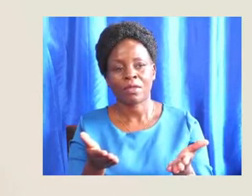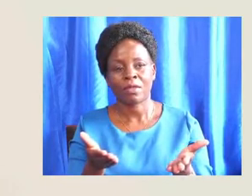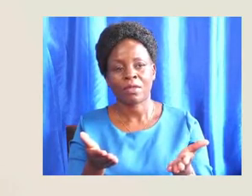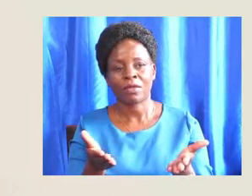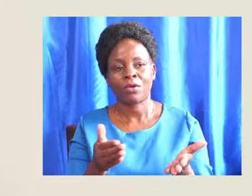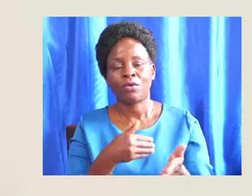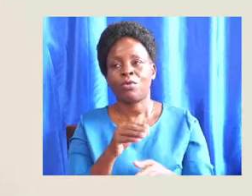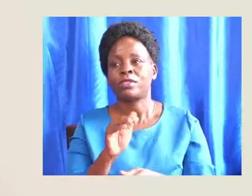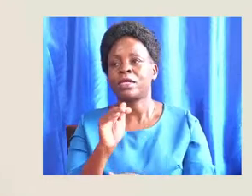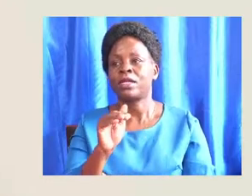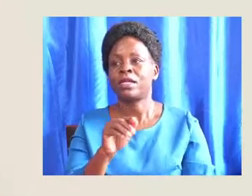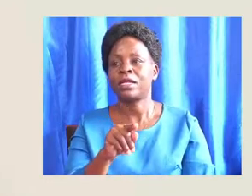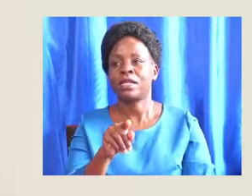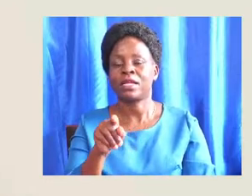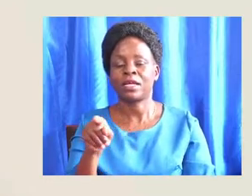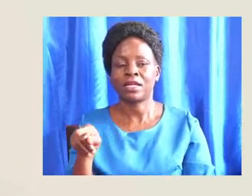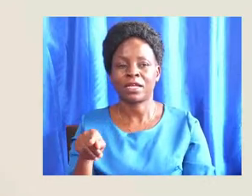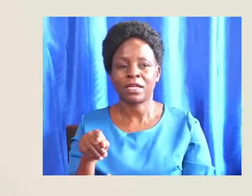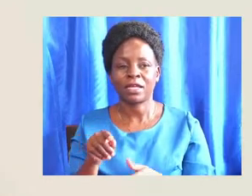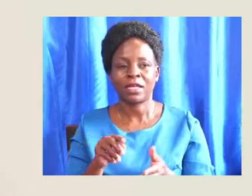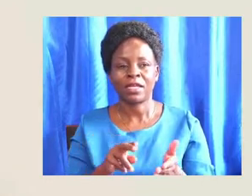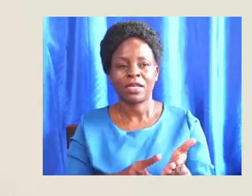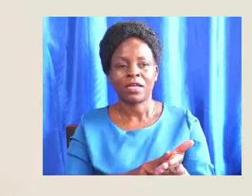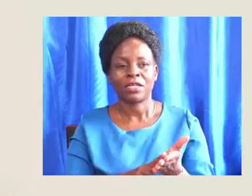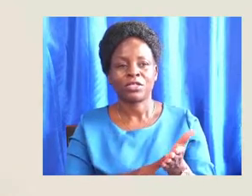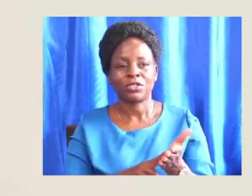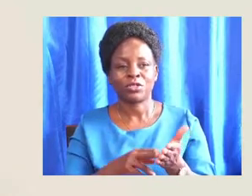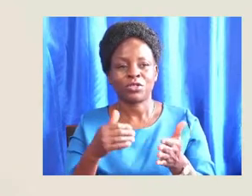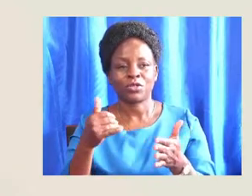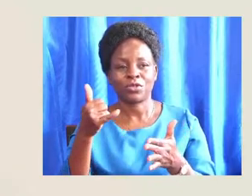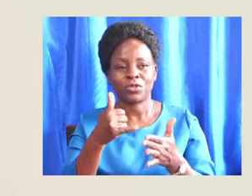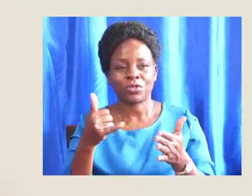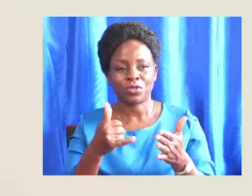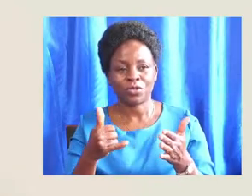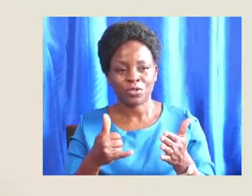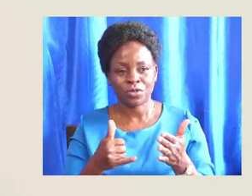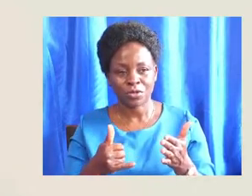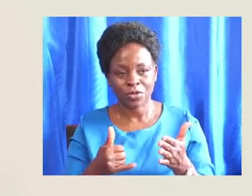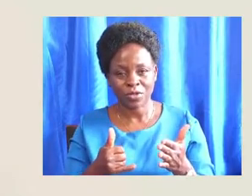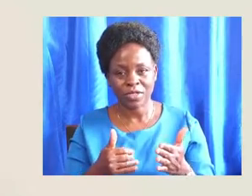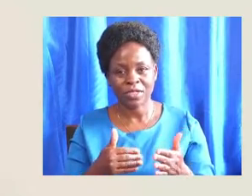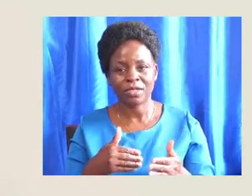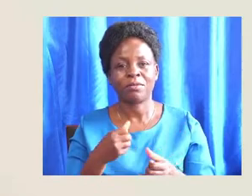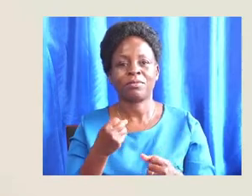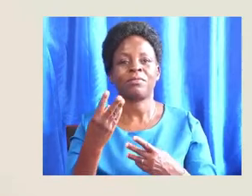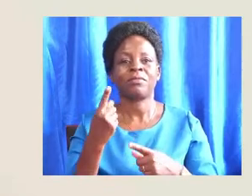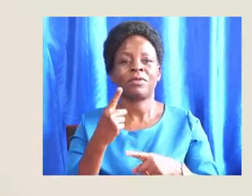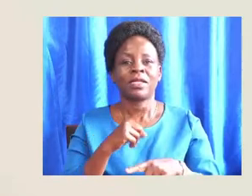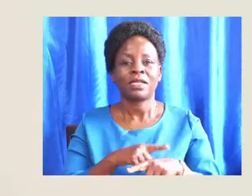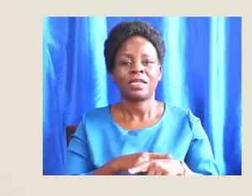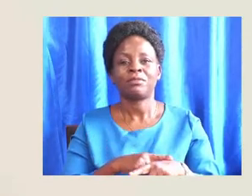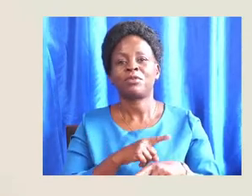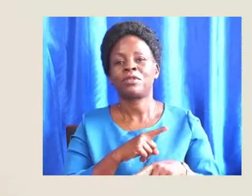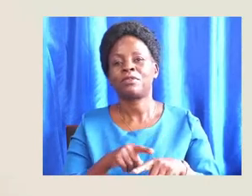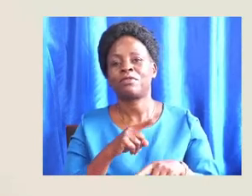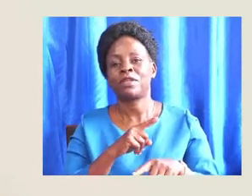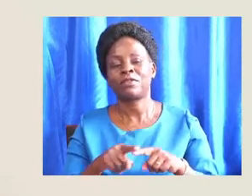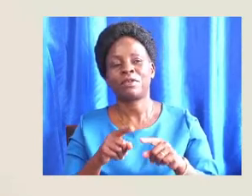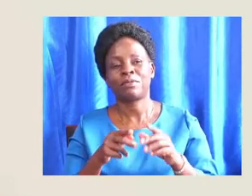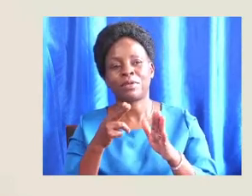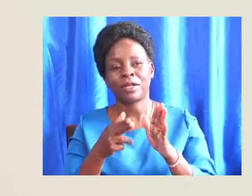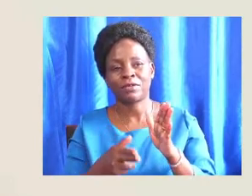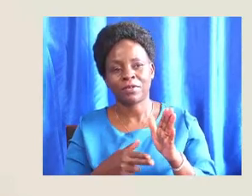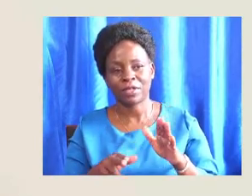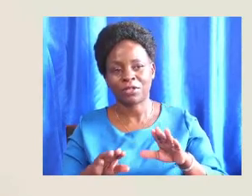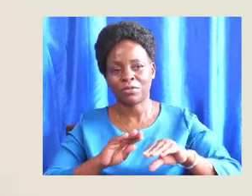we shall ask you that we use your content hereafter so many times on different platforms, just to make sure that we